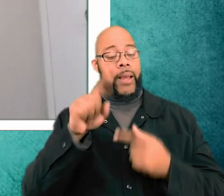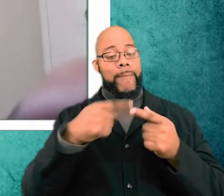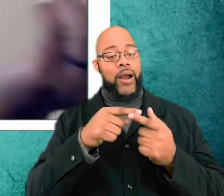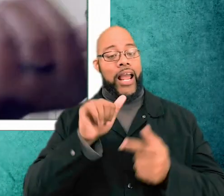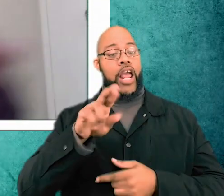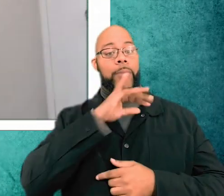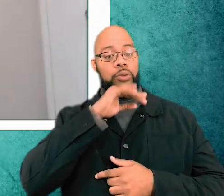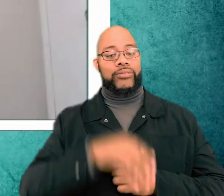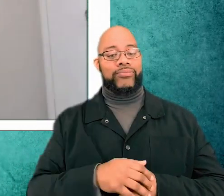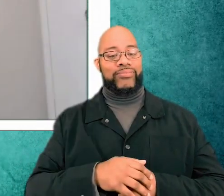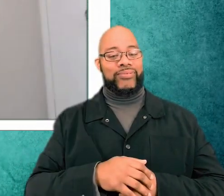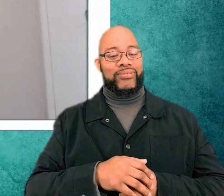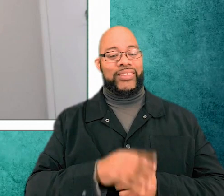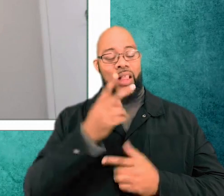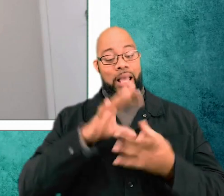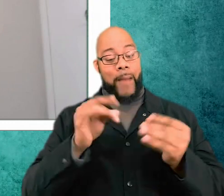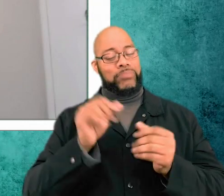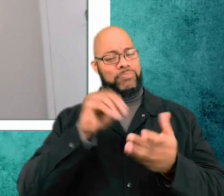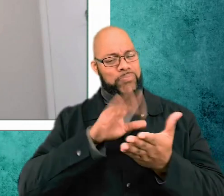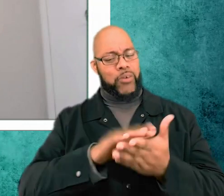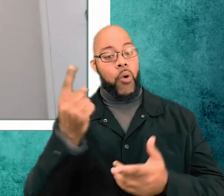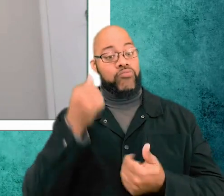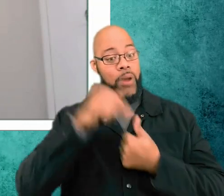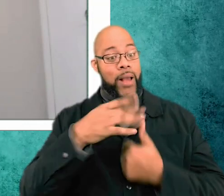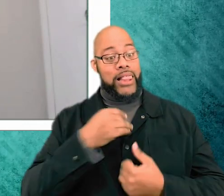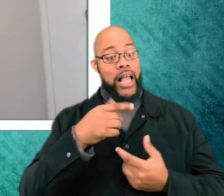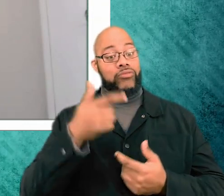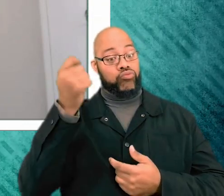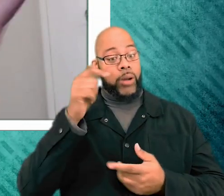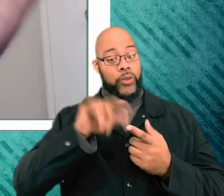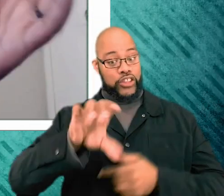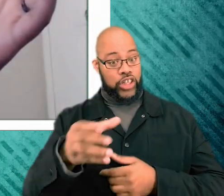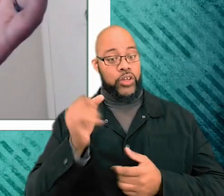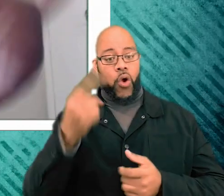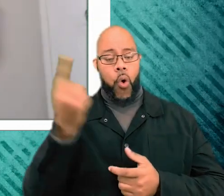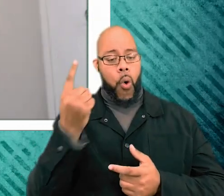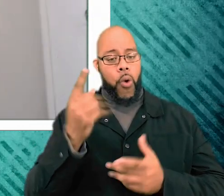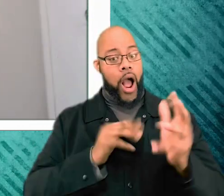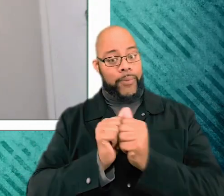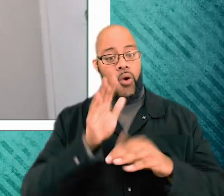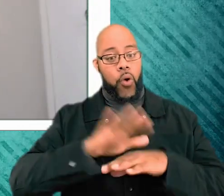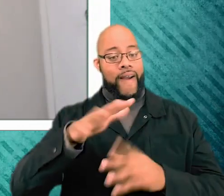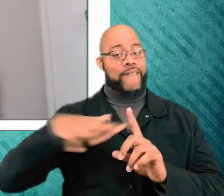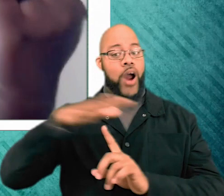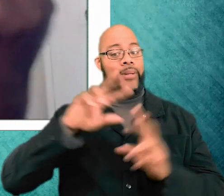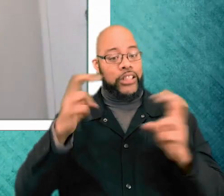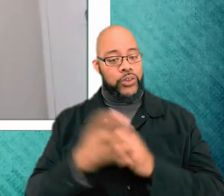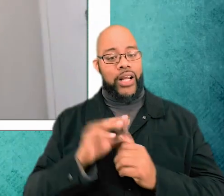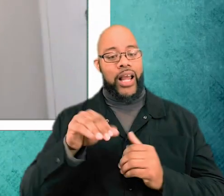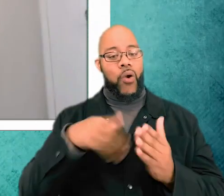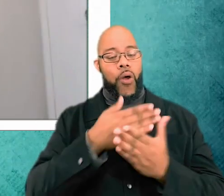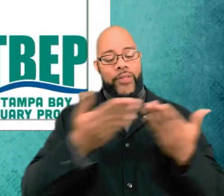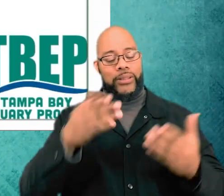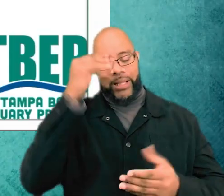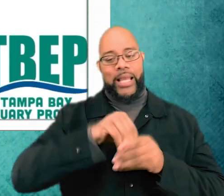pollution. Please let us know down in the comments. As always, remember to like and subscribe to this channel so you're always up to date on environmental issues and all things black